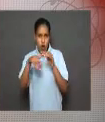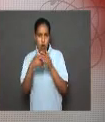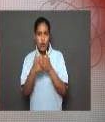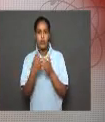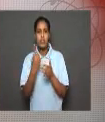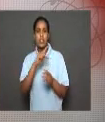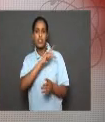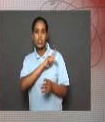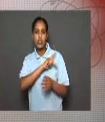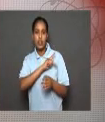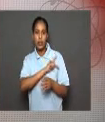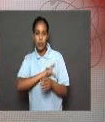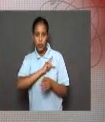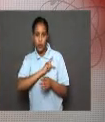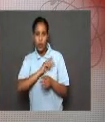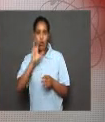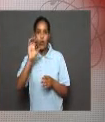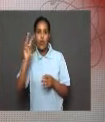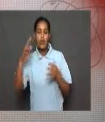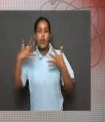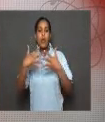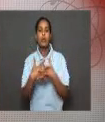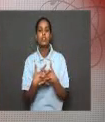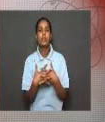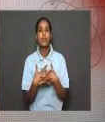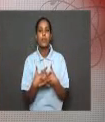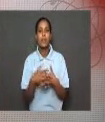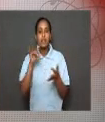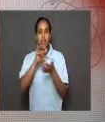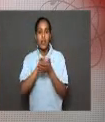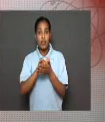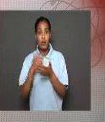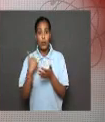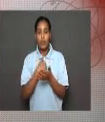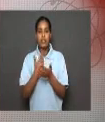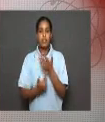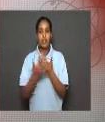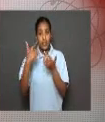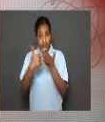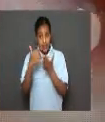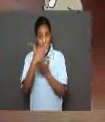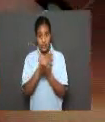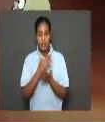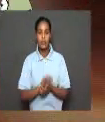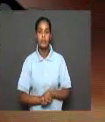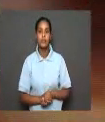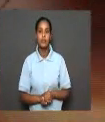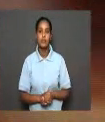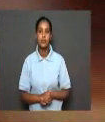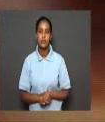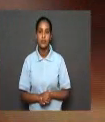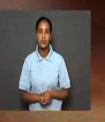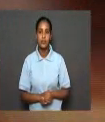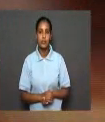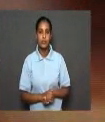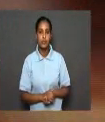general properties of covalent compounds that we discussed in this lesson.